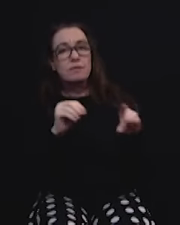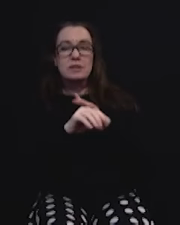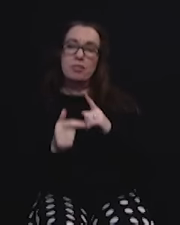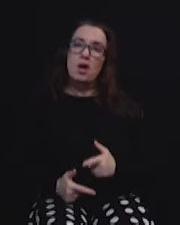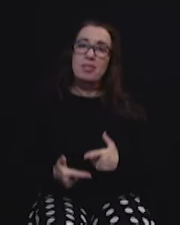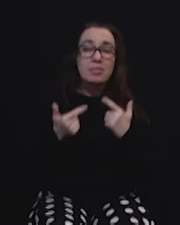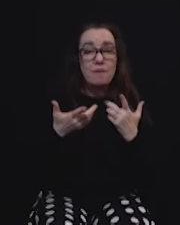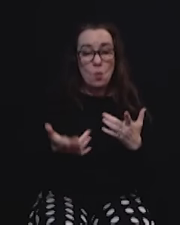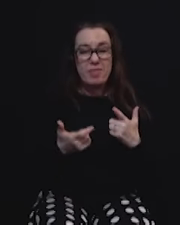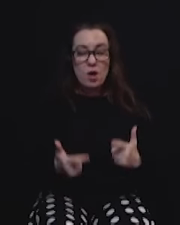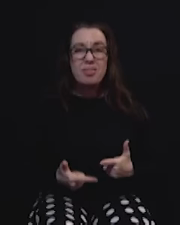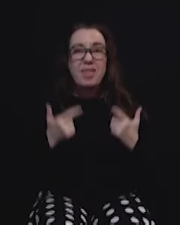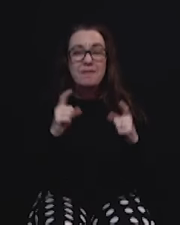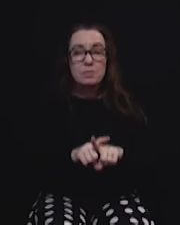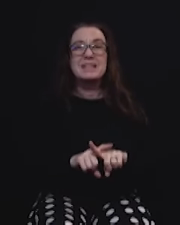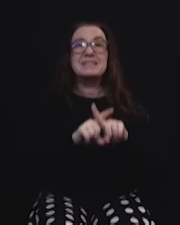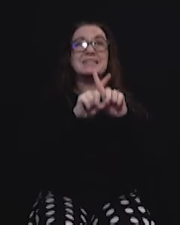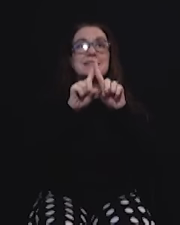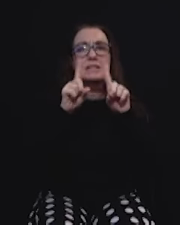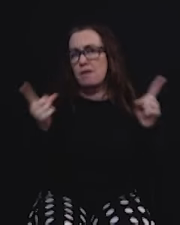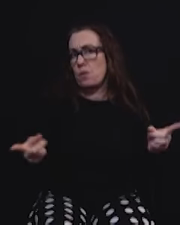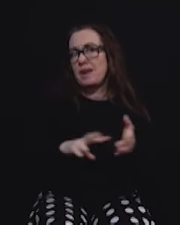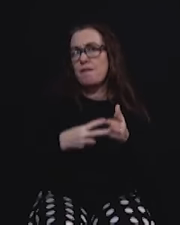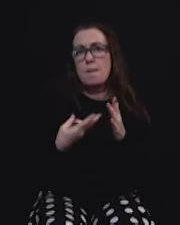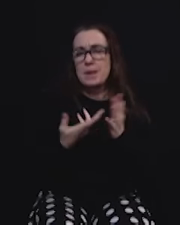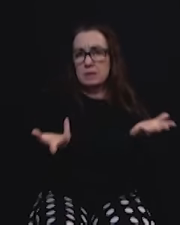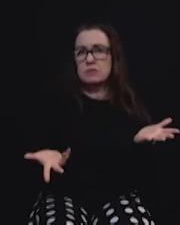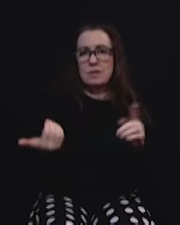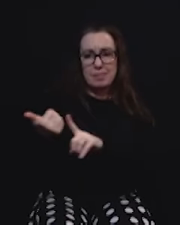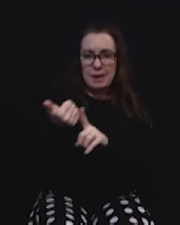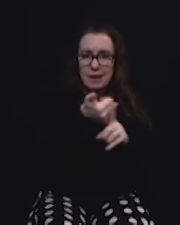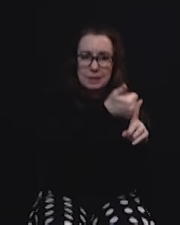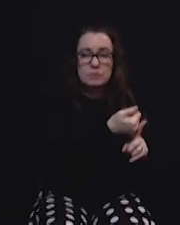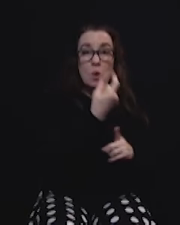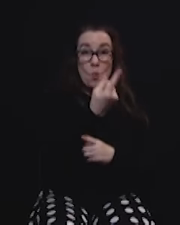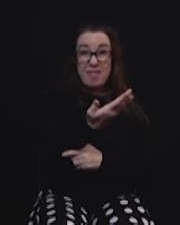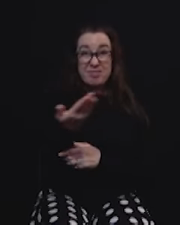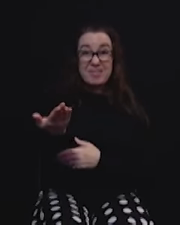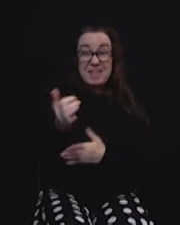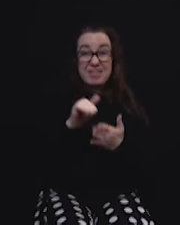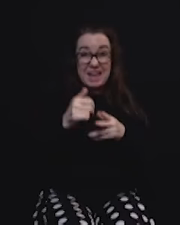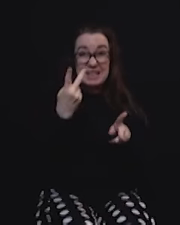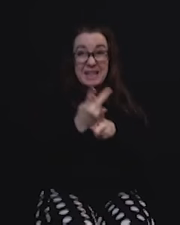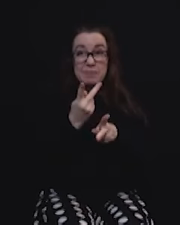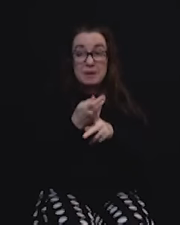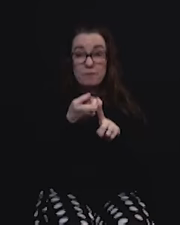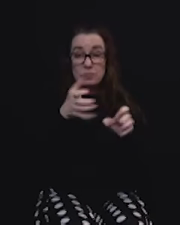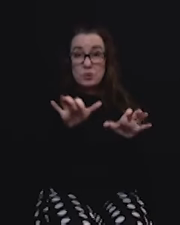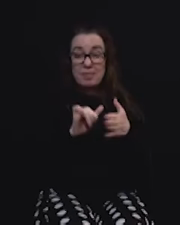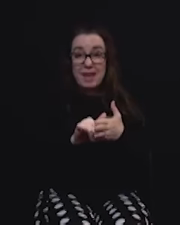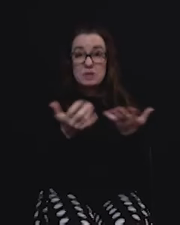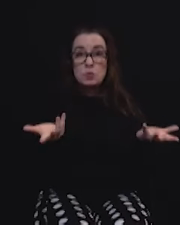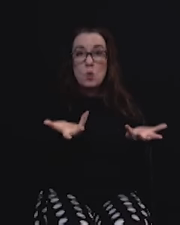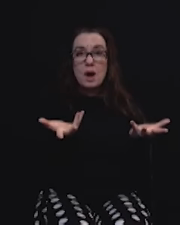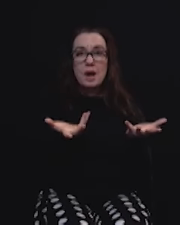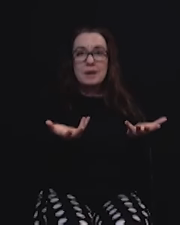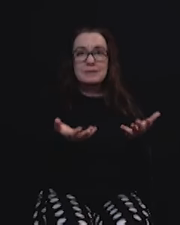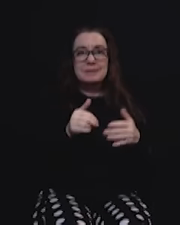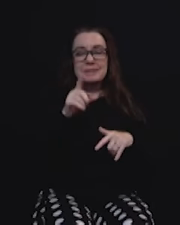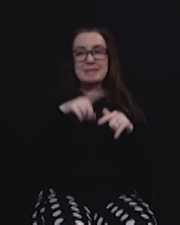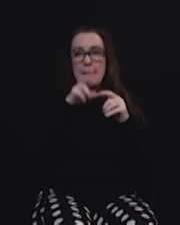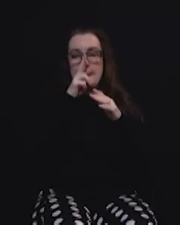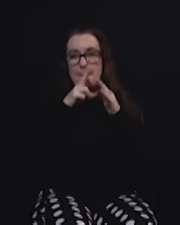want their life to be different, whatever that means to them. And the one thing that keeps them from doing that is a lack of